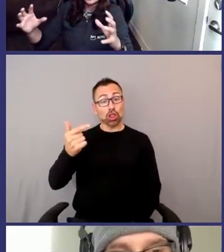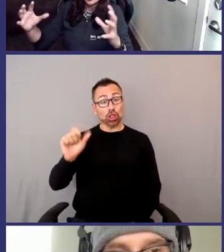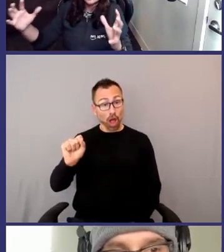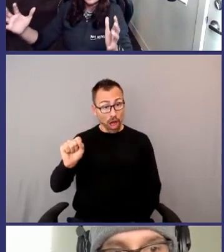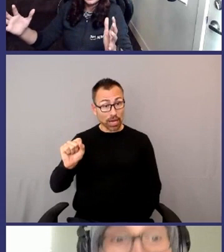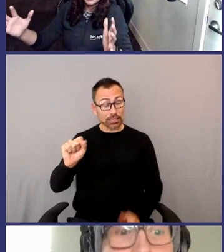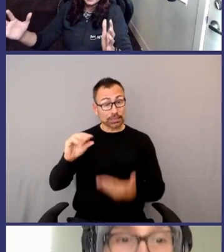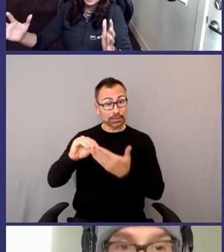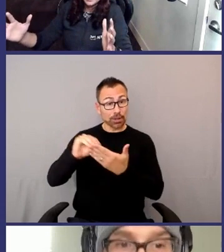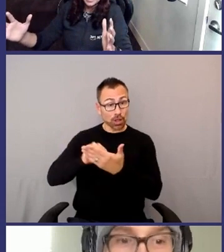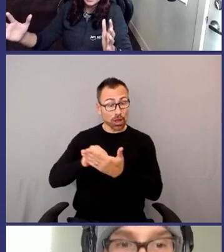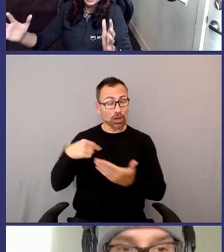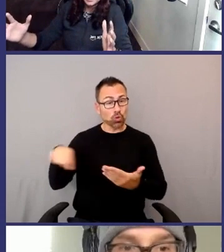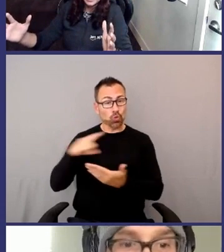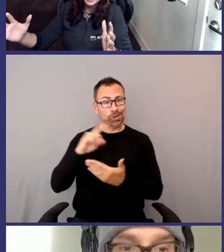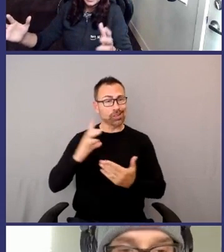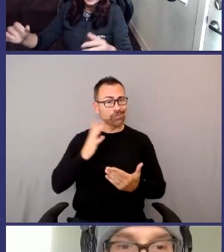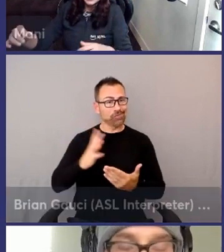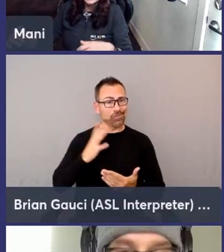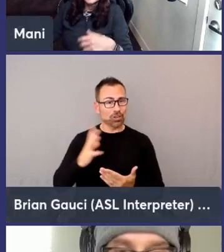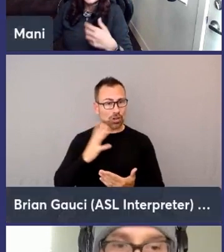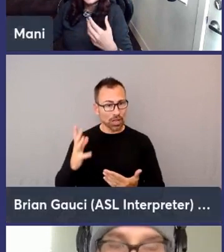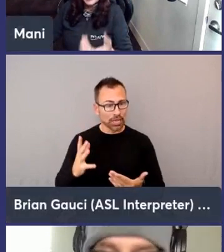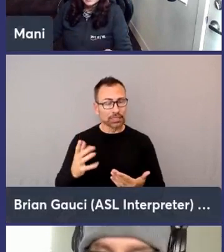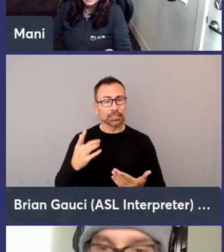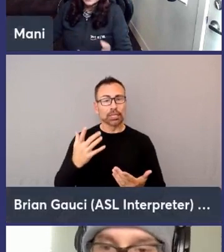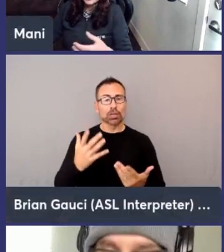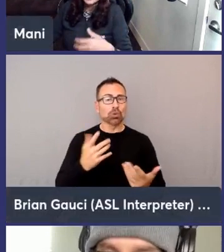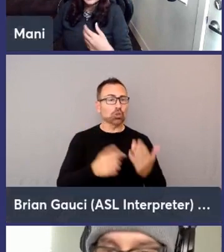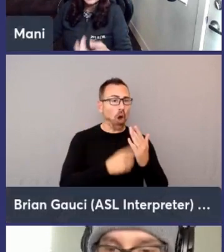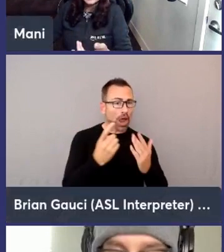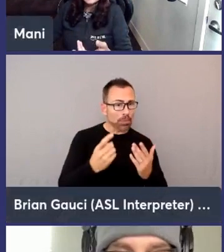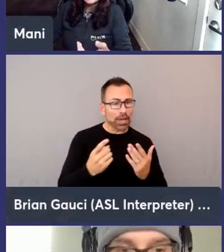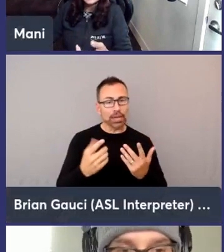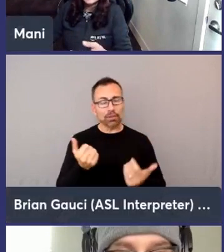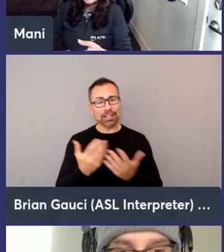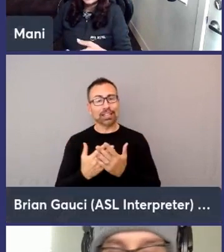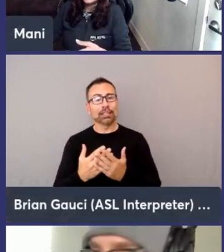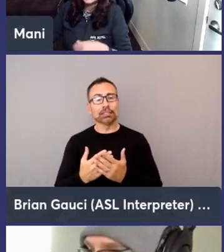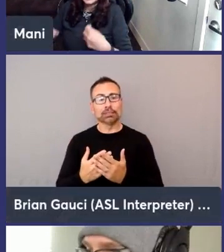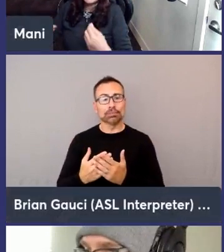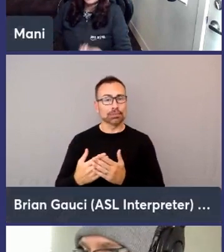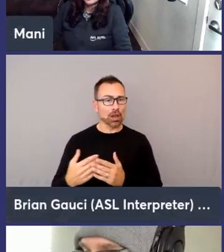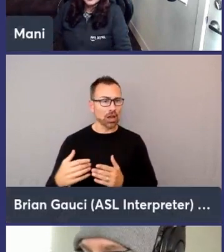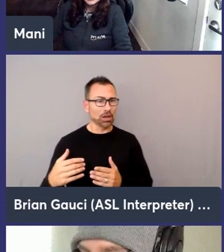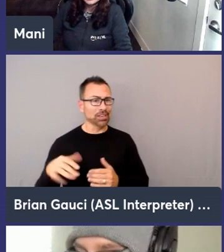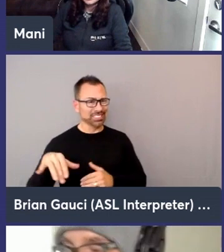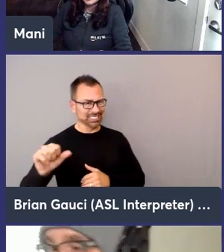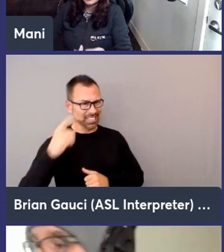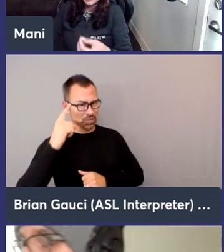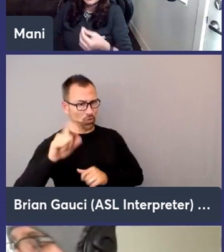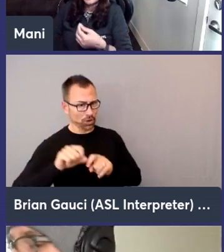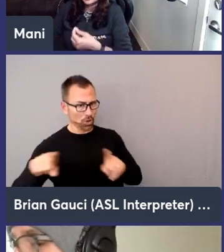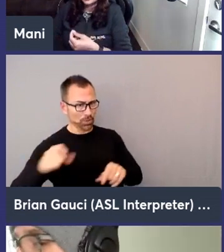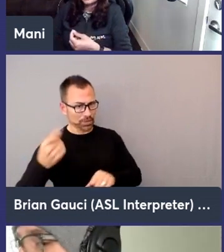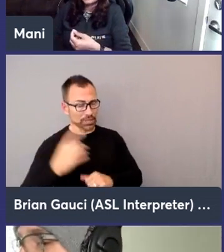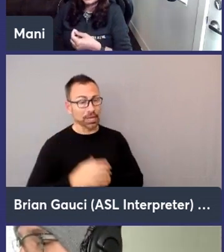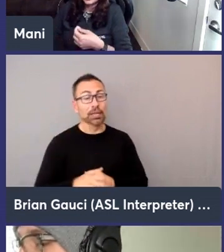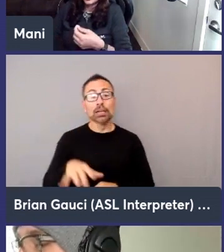operationalizing or automating our Yes. life cycle, right? Deployment. Yeah. Exactly. Yes. So then I can say that, okay, I've automated,